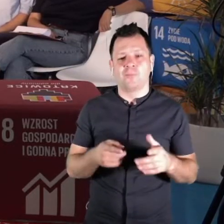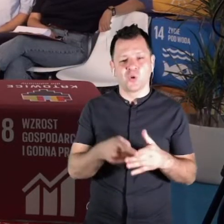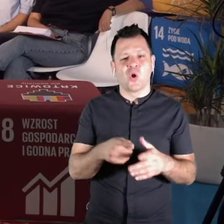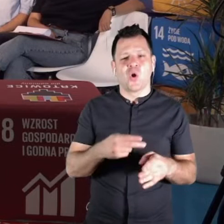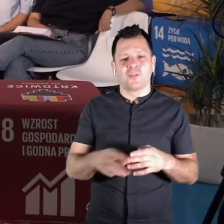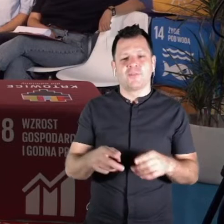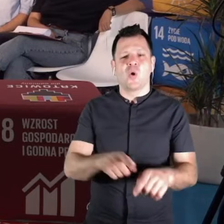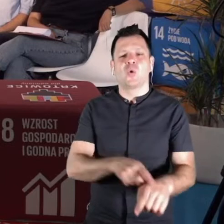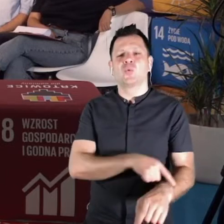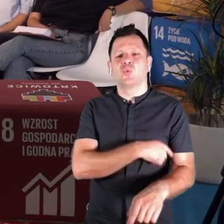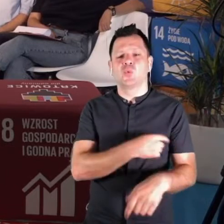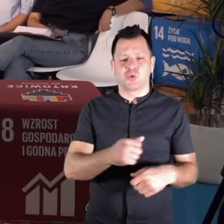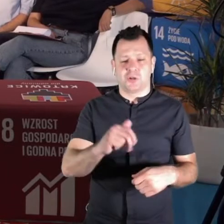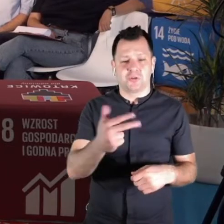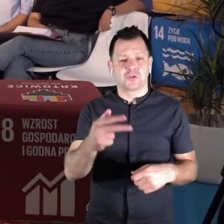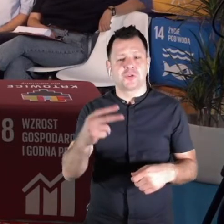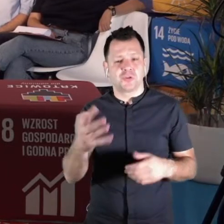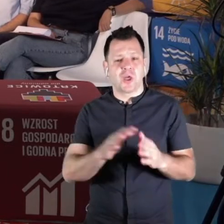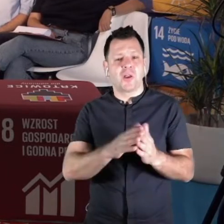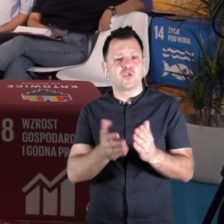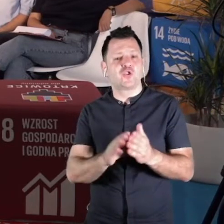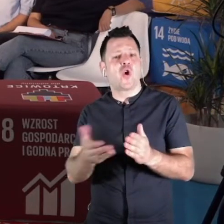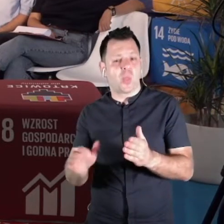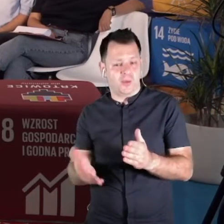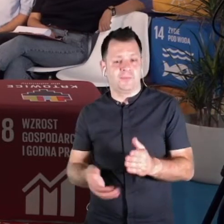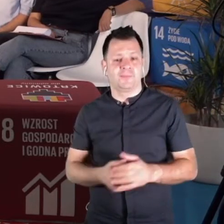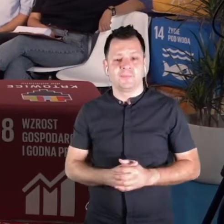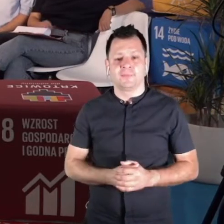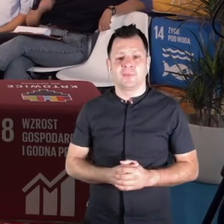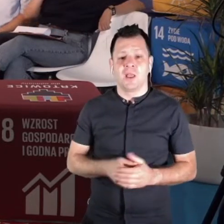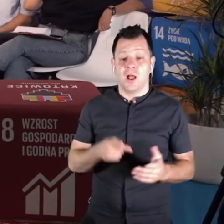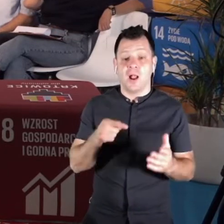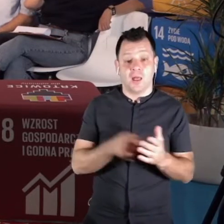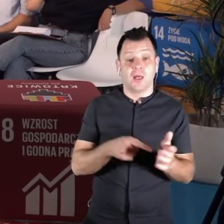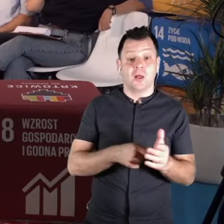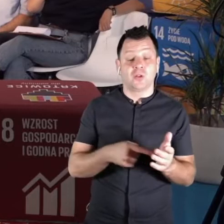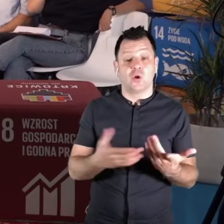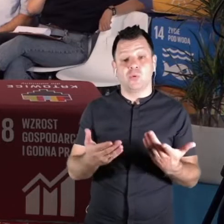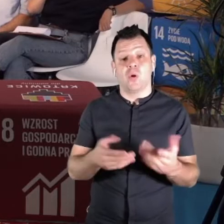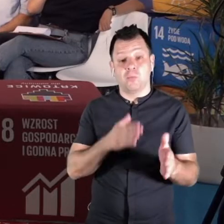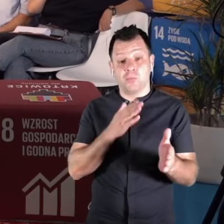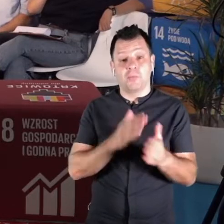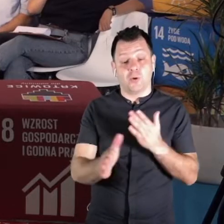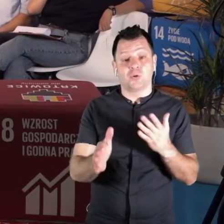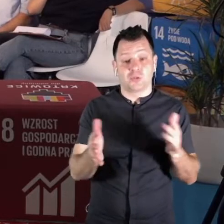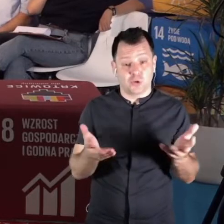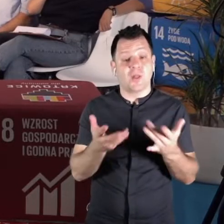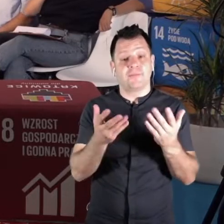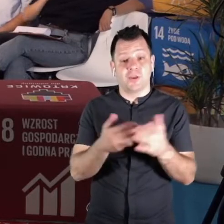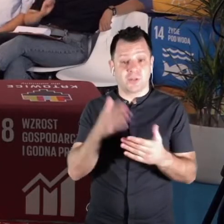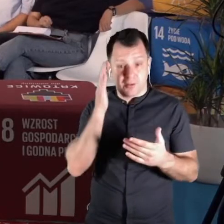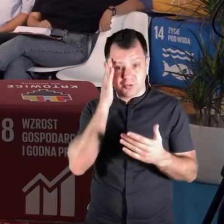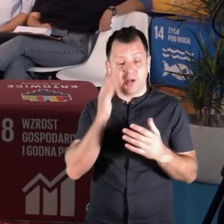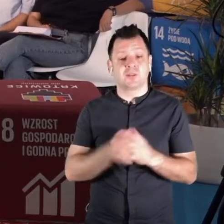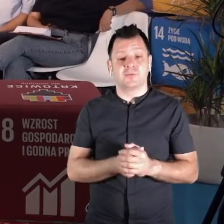they have to fill, and the civil servant also much faster can operate on this form. So we